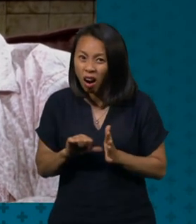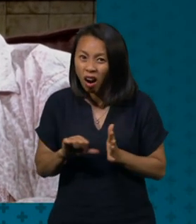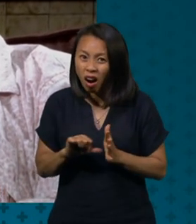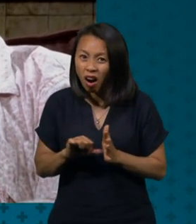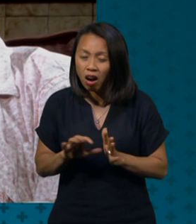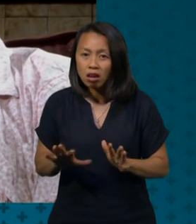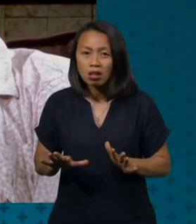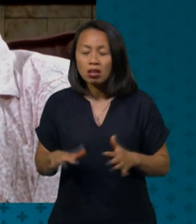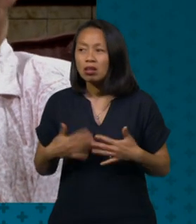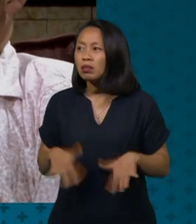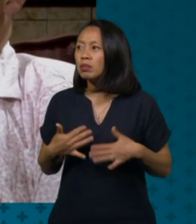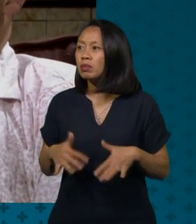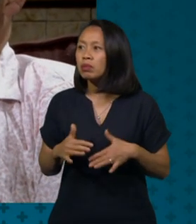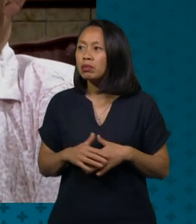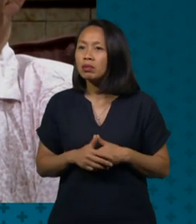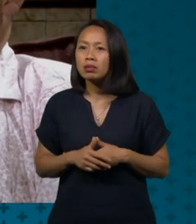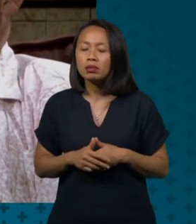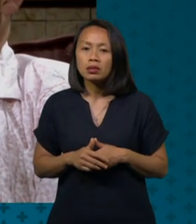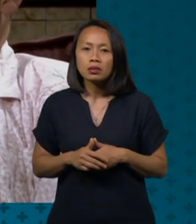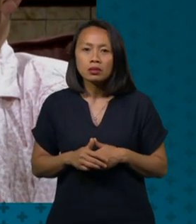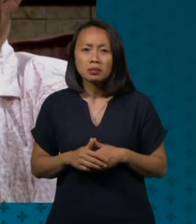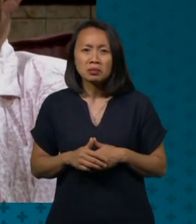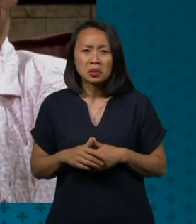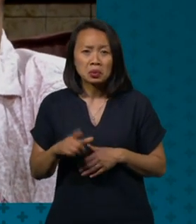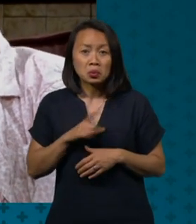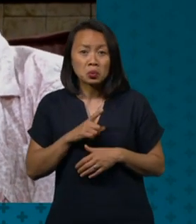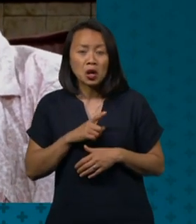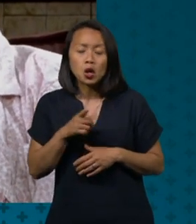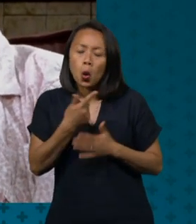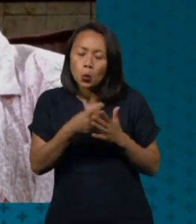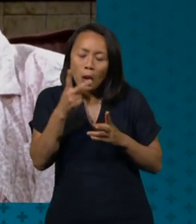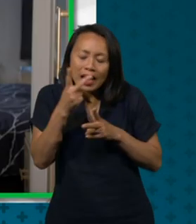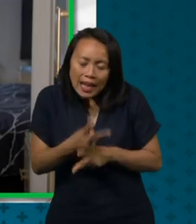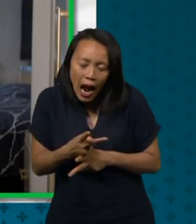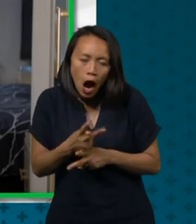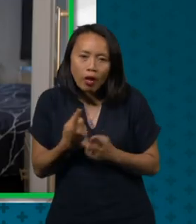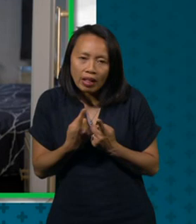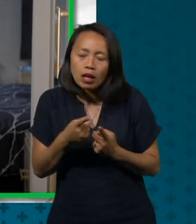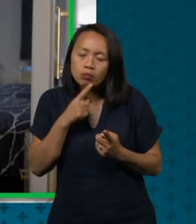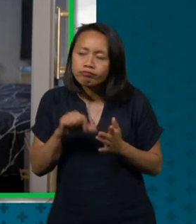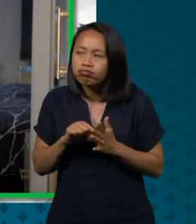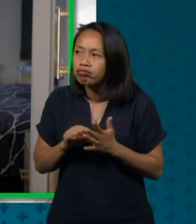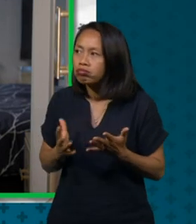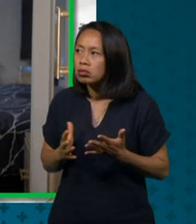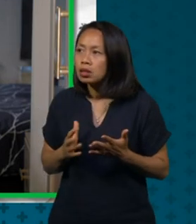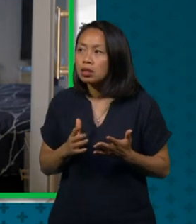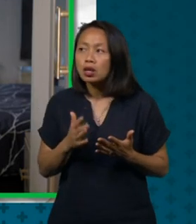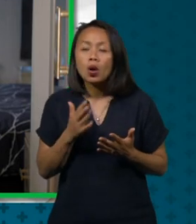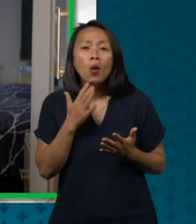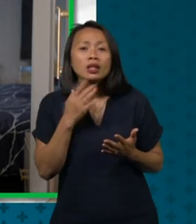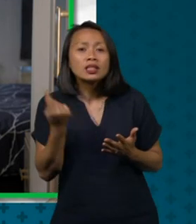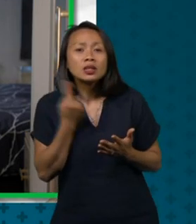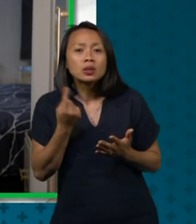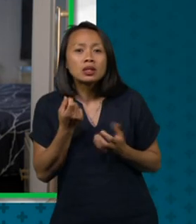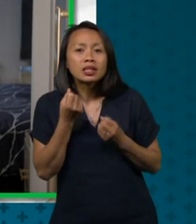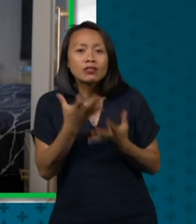Only when you care about things so much. When someone has given you so much, you just hope for the chance to be able to pay it back. Which leads me on